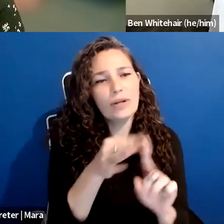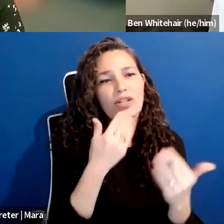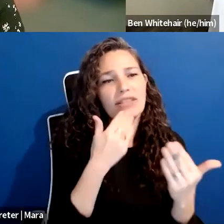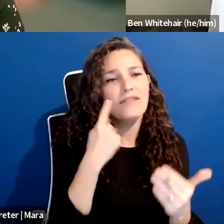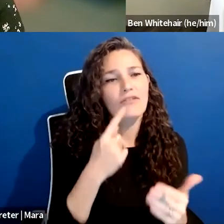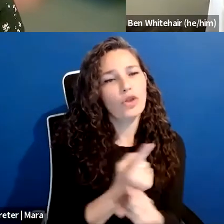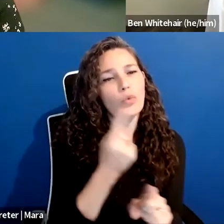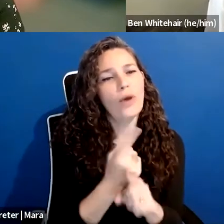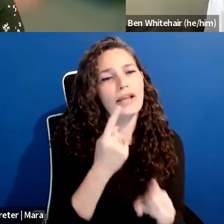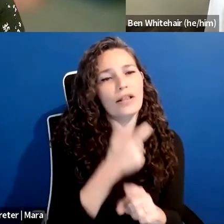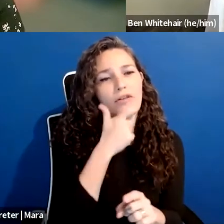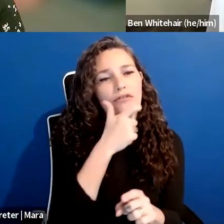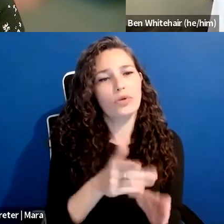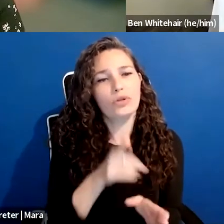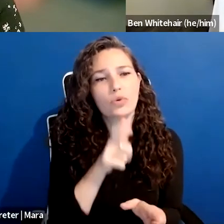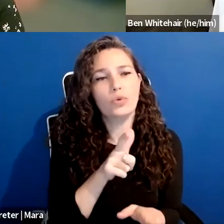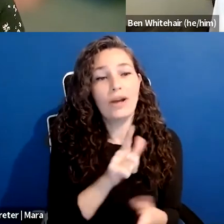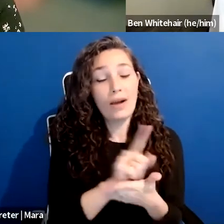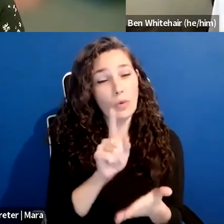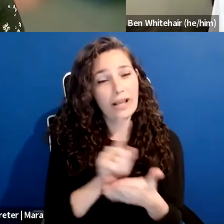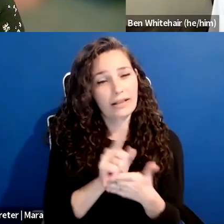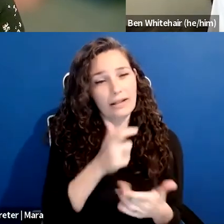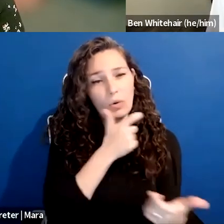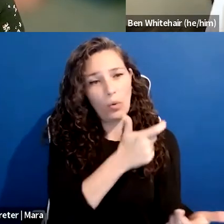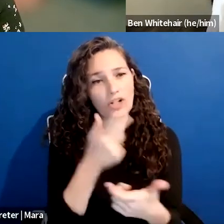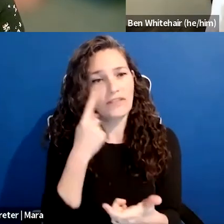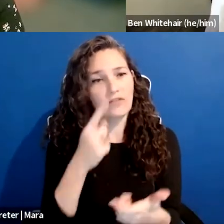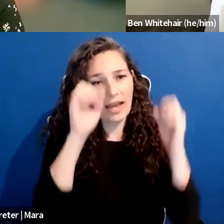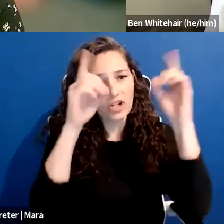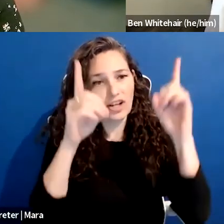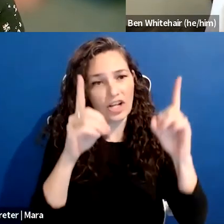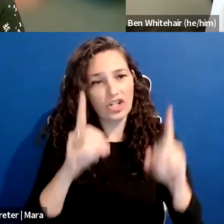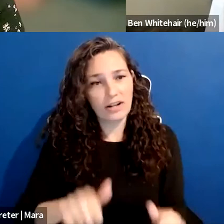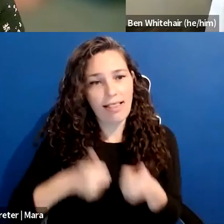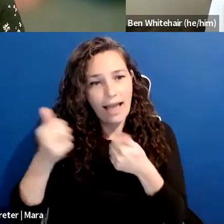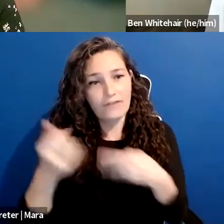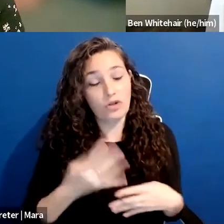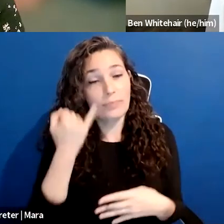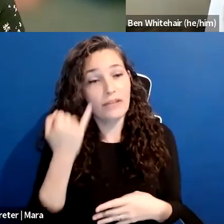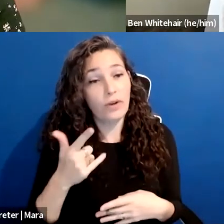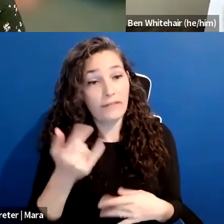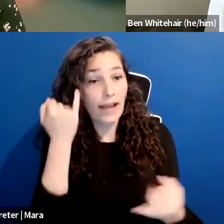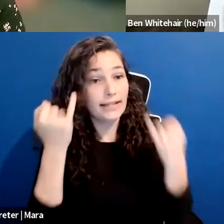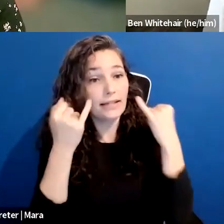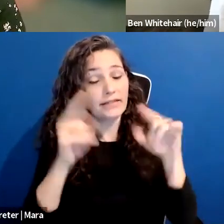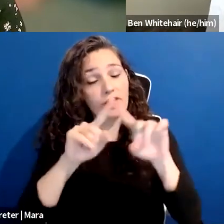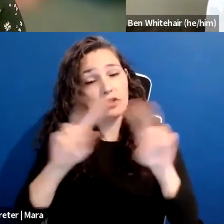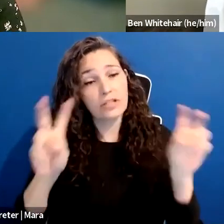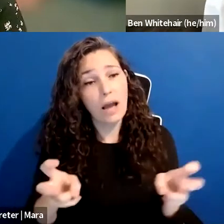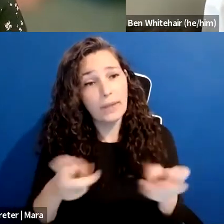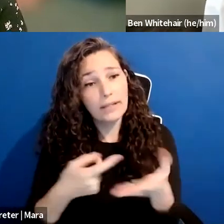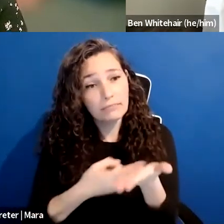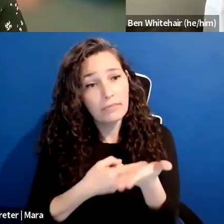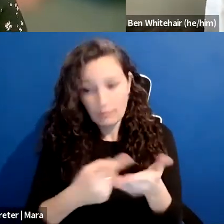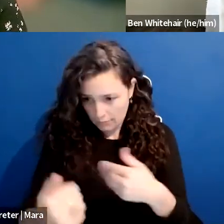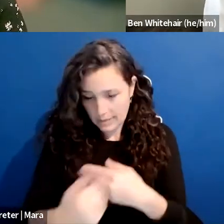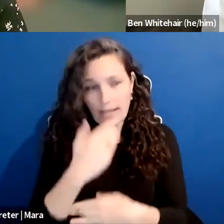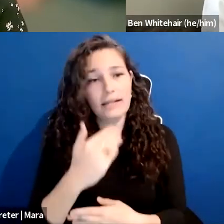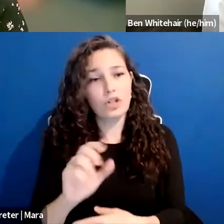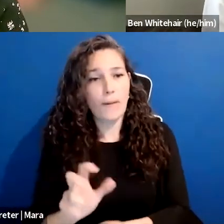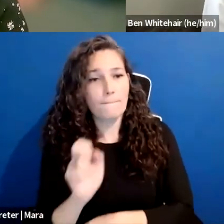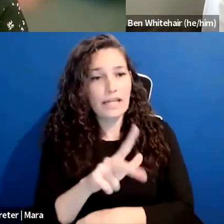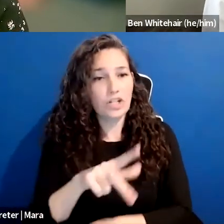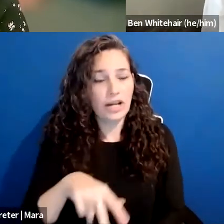who've been tuning in each week for our educational live streams. If you have ideas for topics you want to see us cover, send us your pitch at